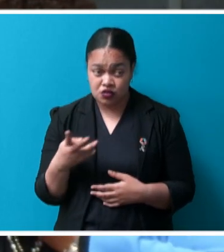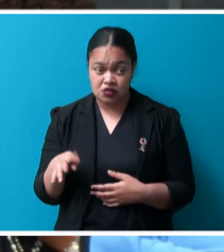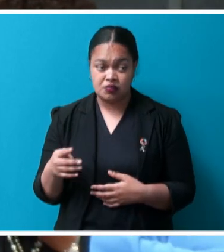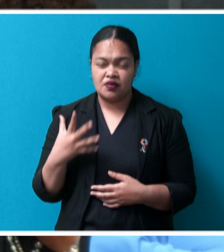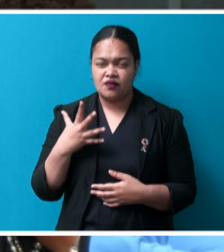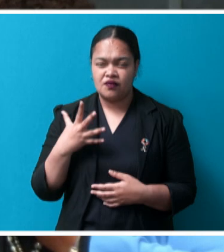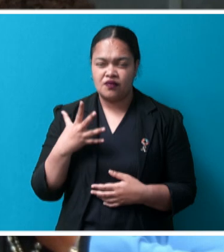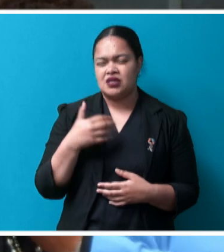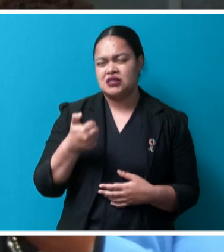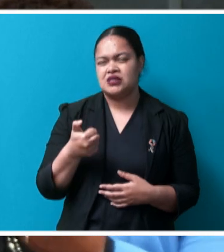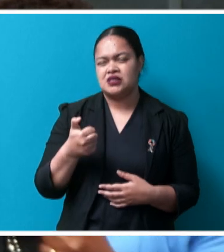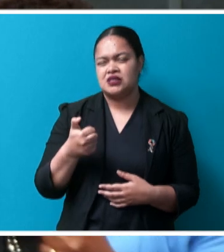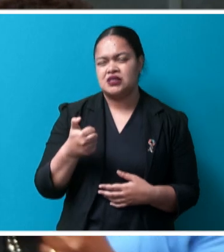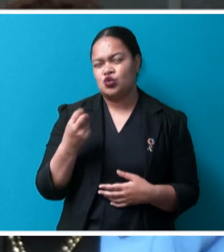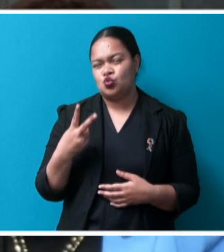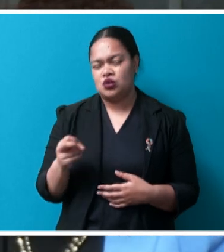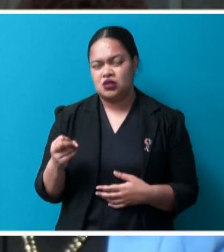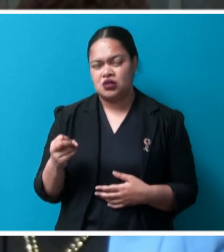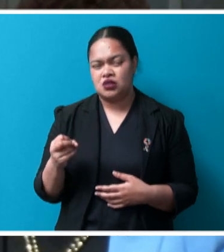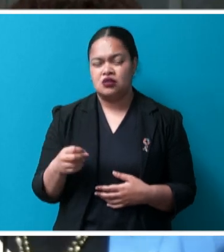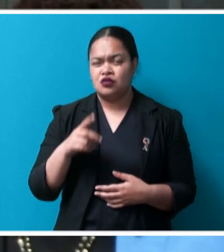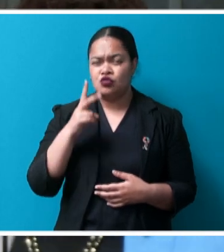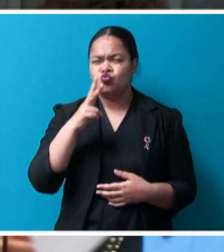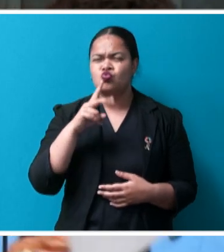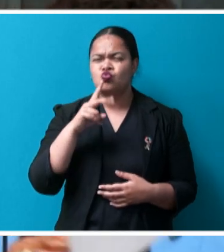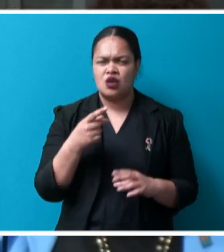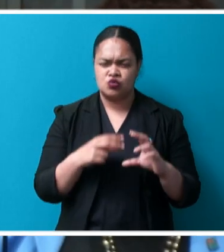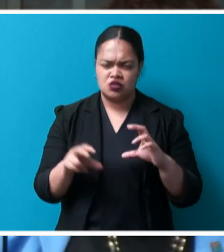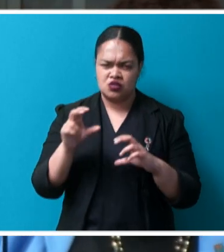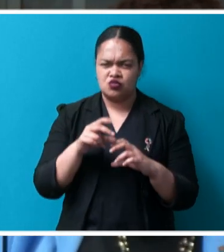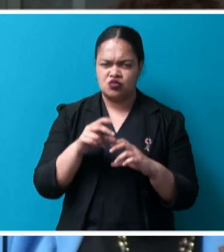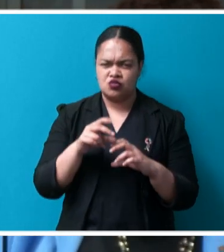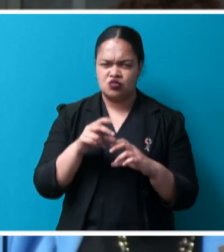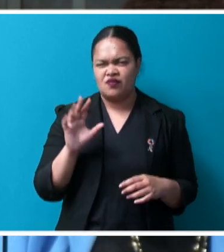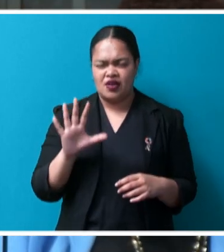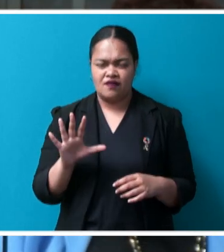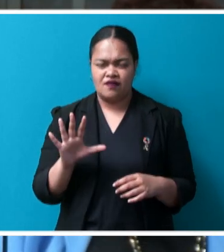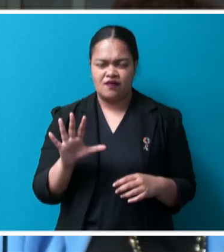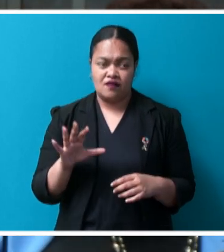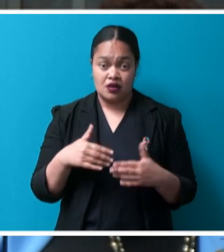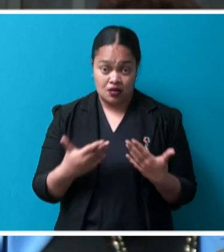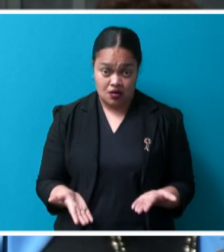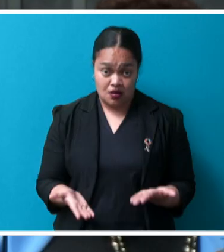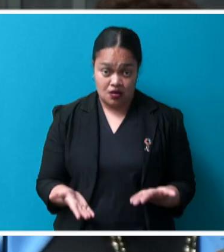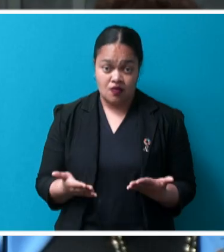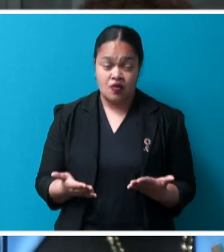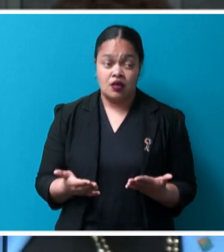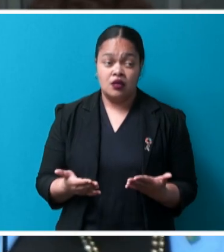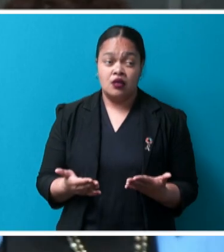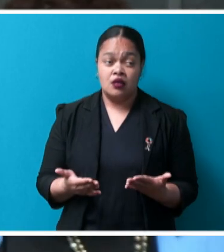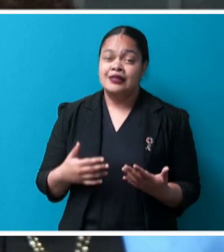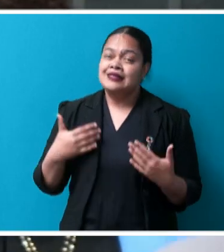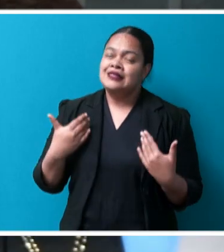506 in 2020 to just over 2,000 in 2025. And here, viral suppression is